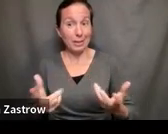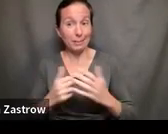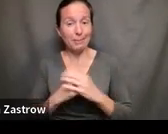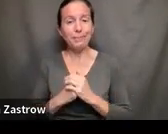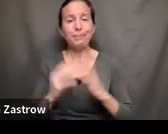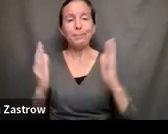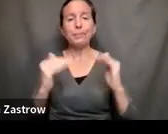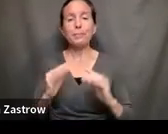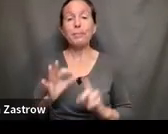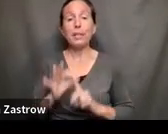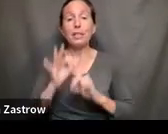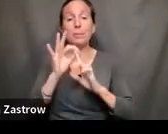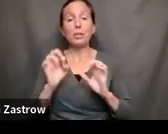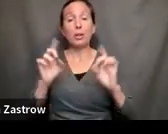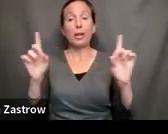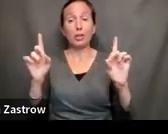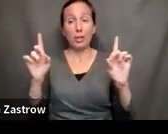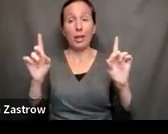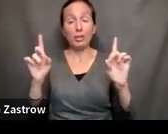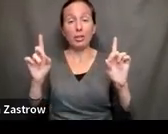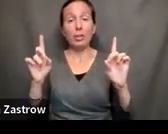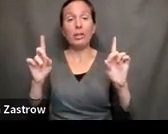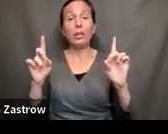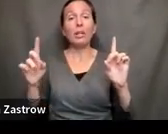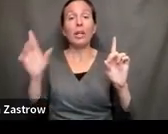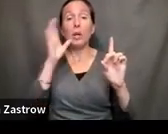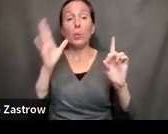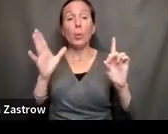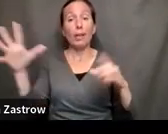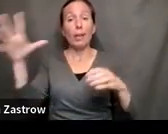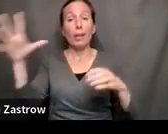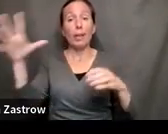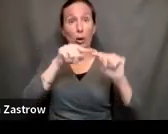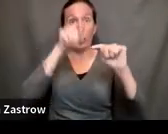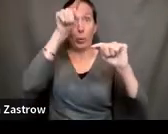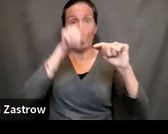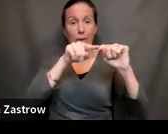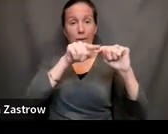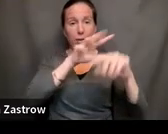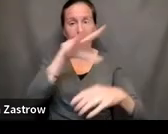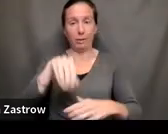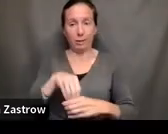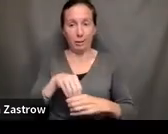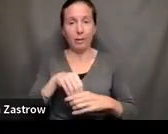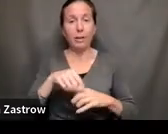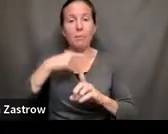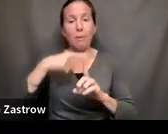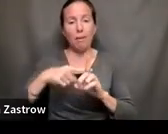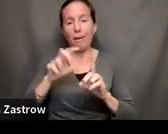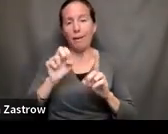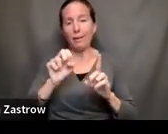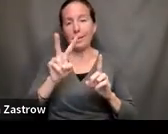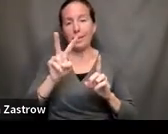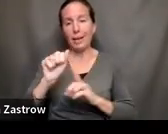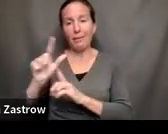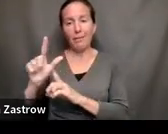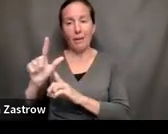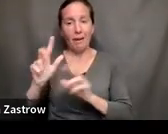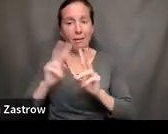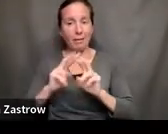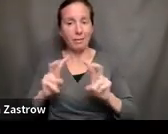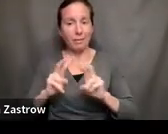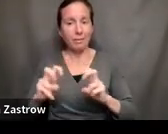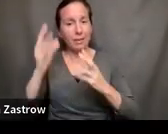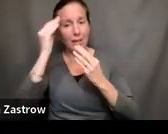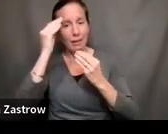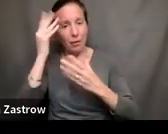Special education is all of that. Plus, we have our evaluation data that we use to determine